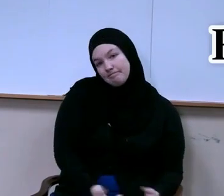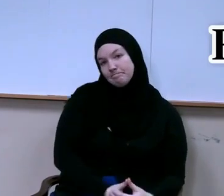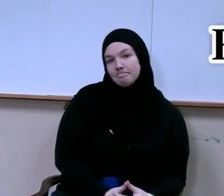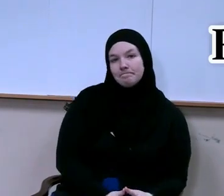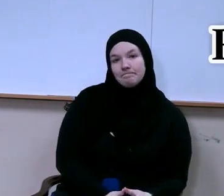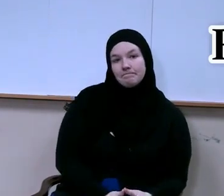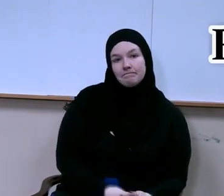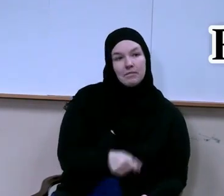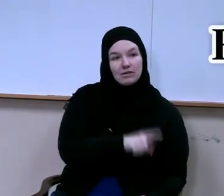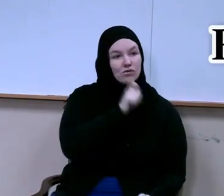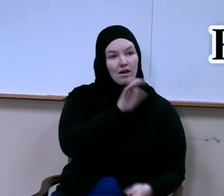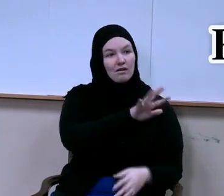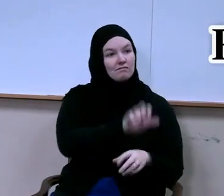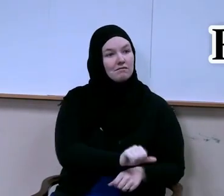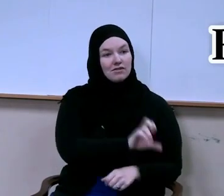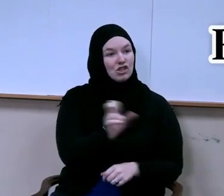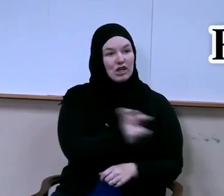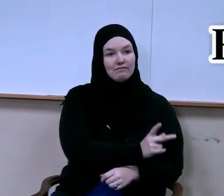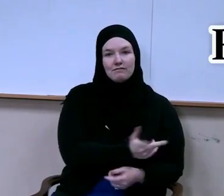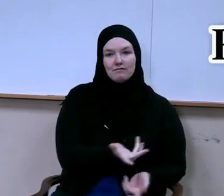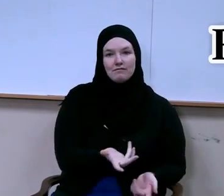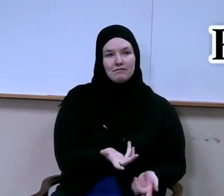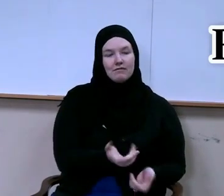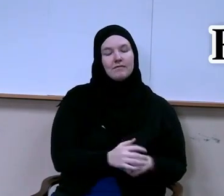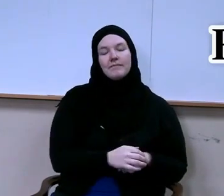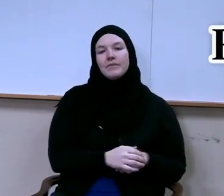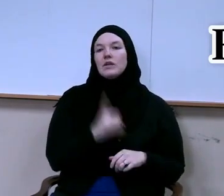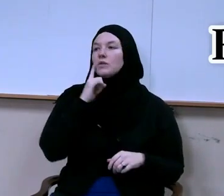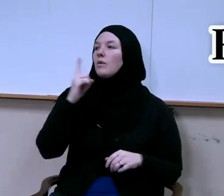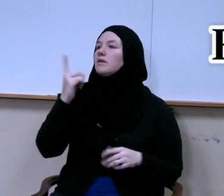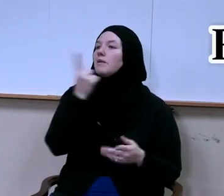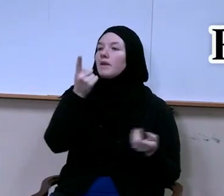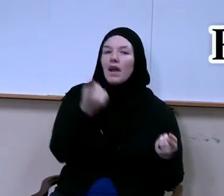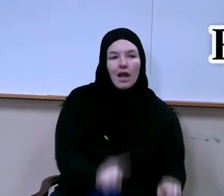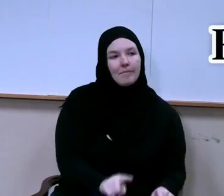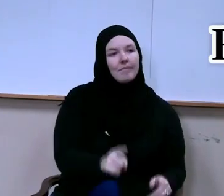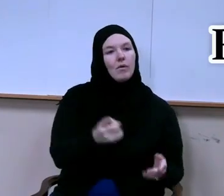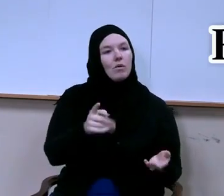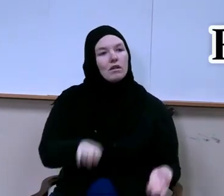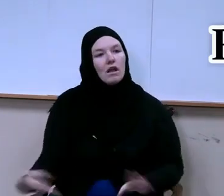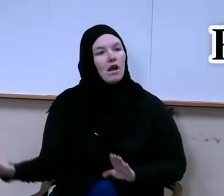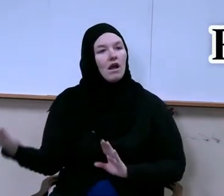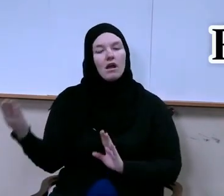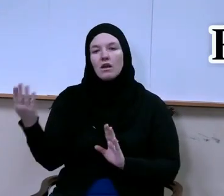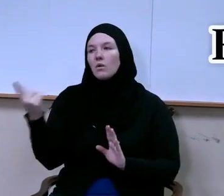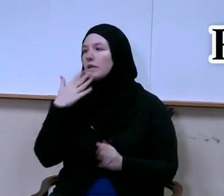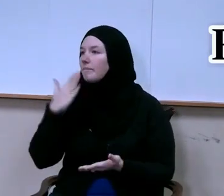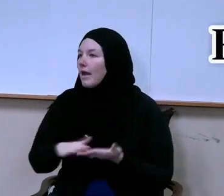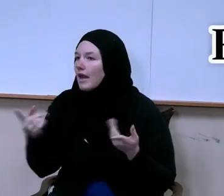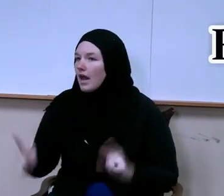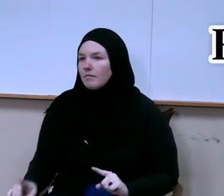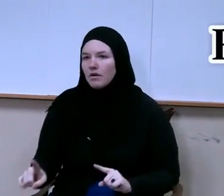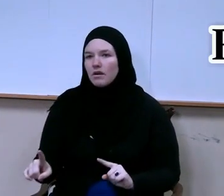somebody dies or there is a calamity or volcano or earthquake or anything like that. We ought to remember